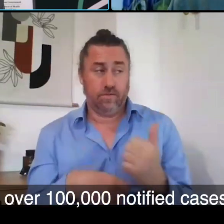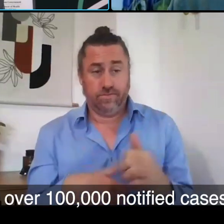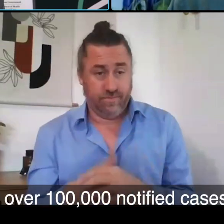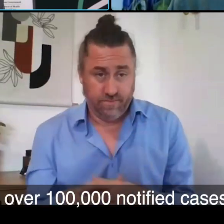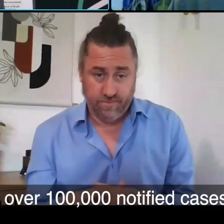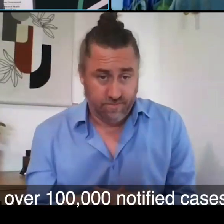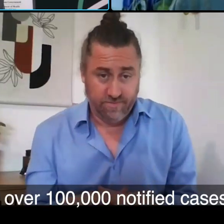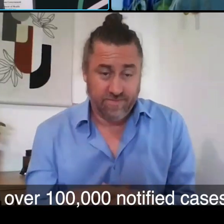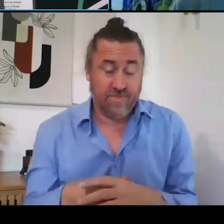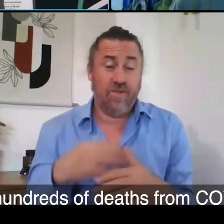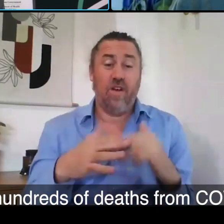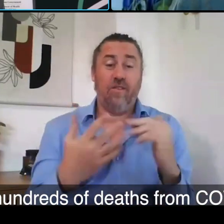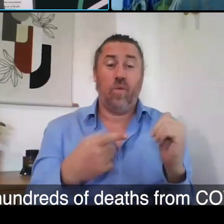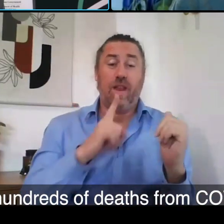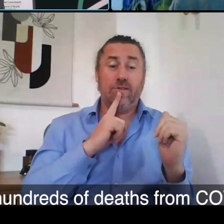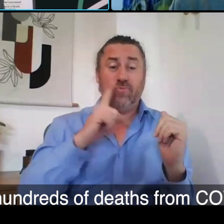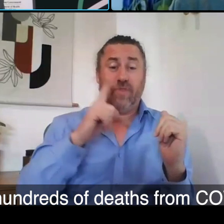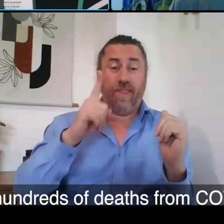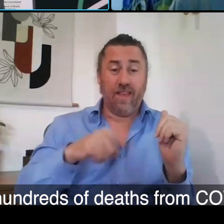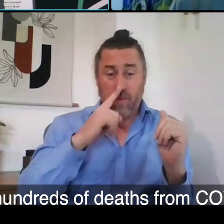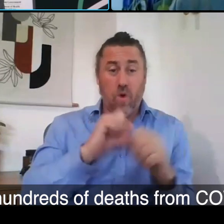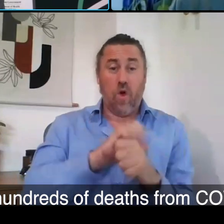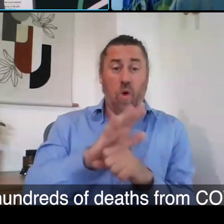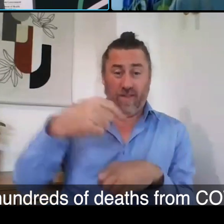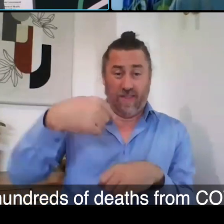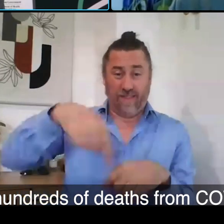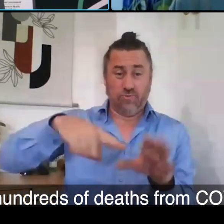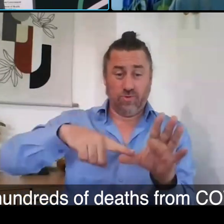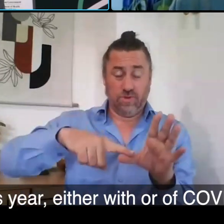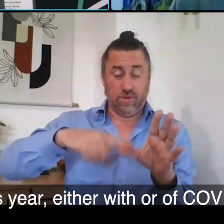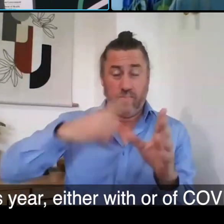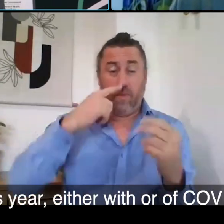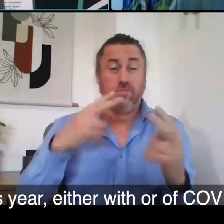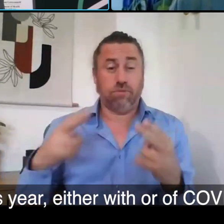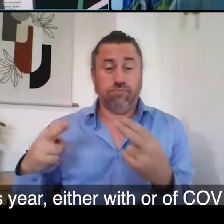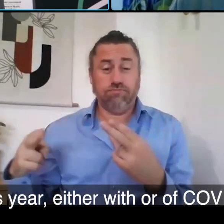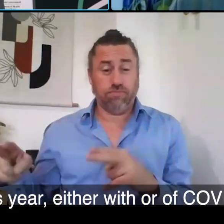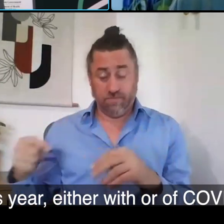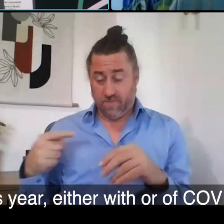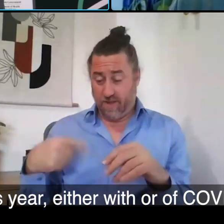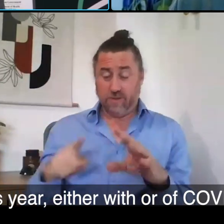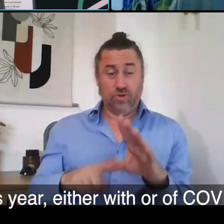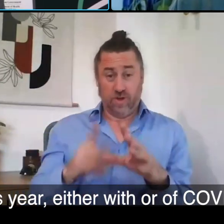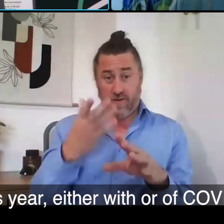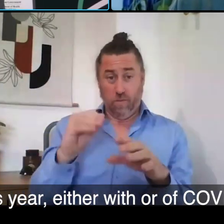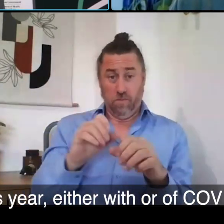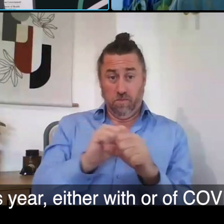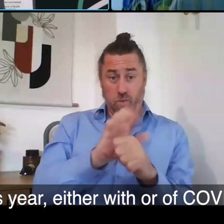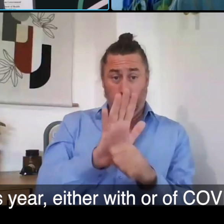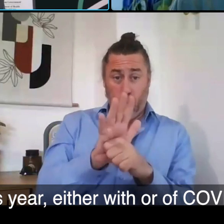100,000 notified cases this year. We've had hundreds of deaths from COVID already this year. Either with